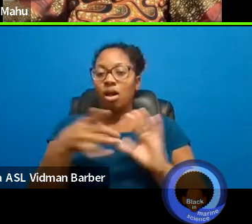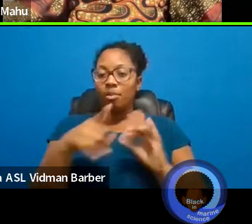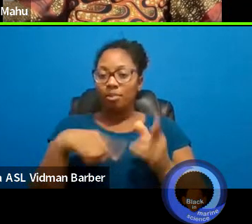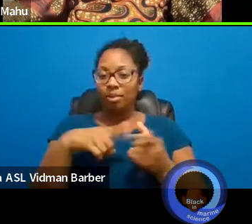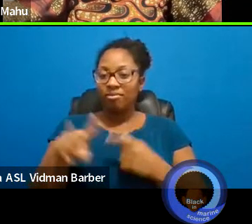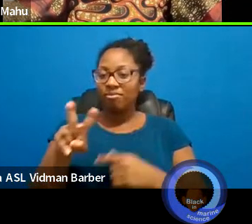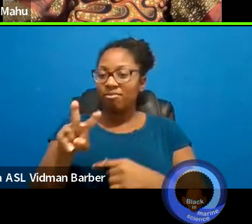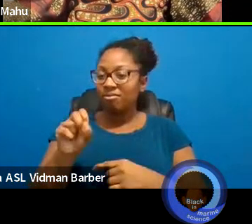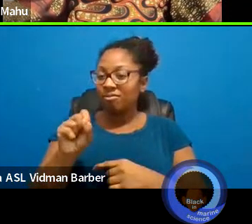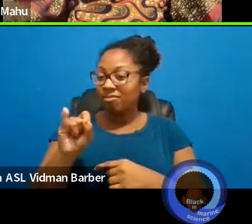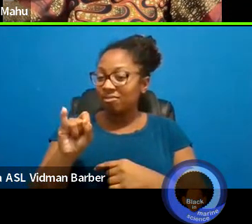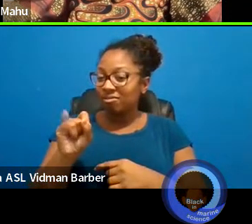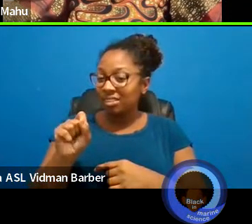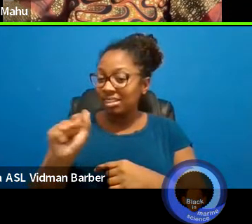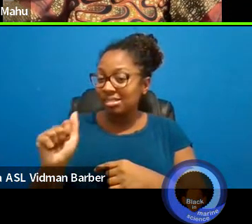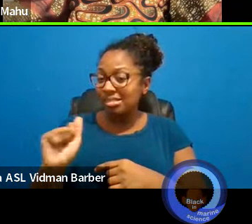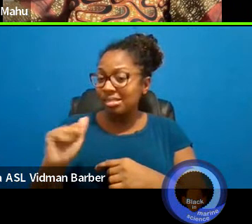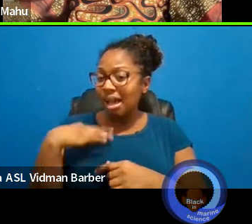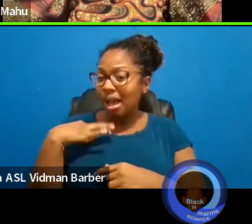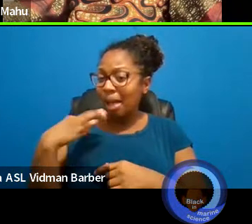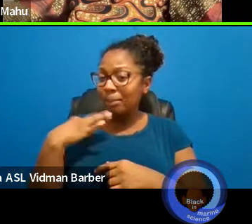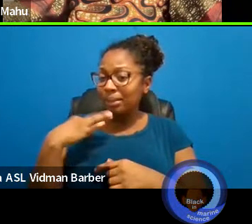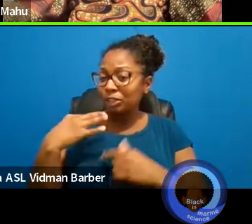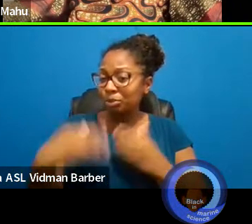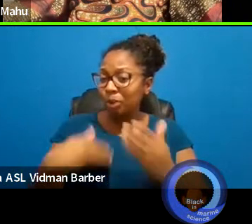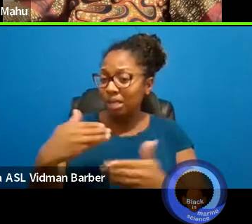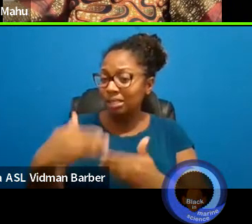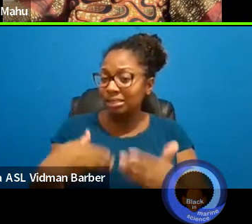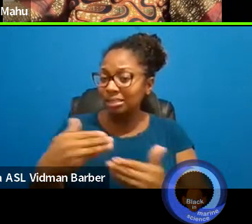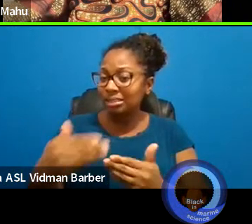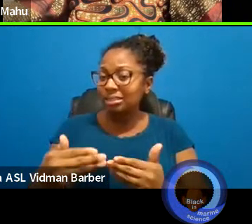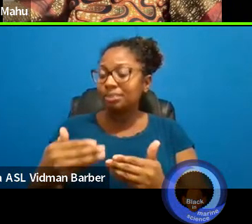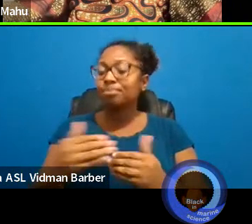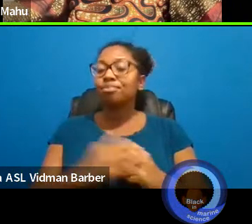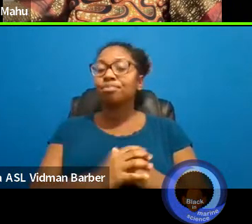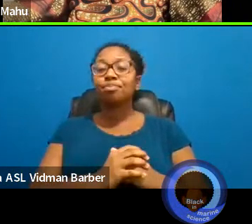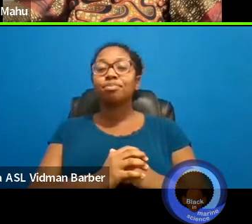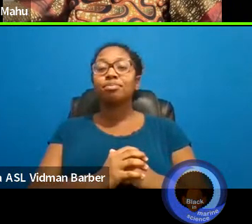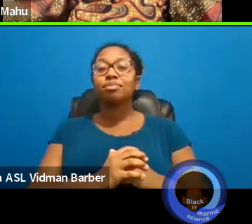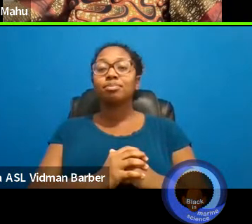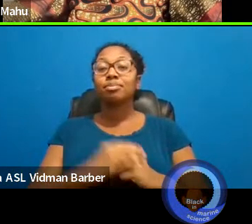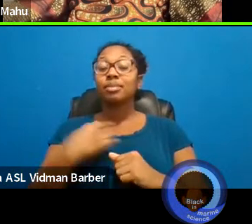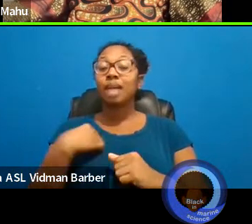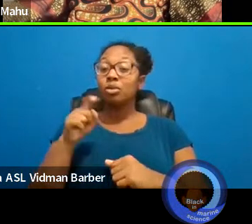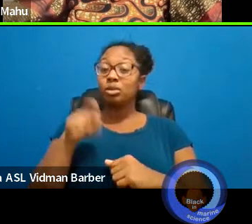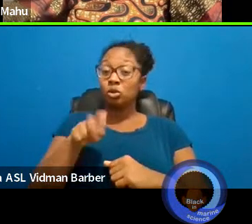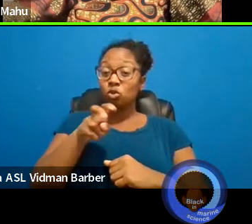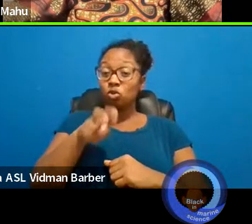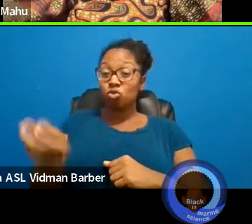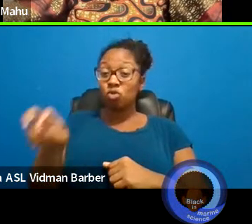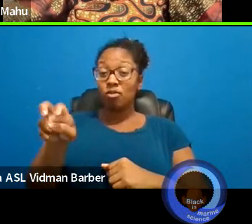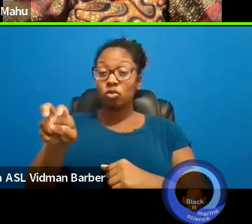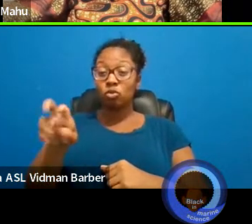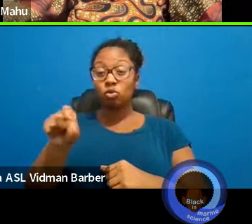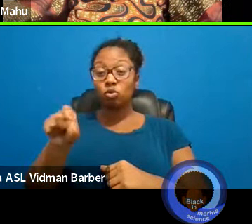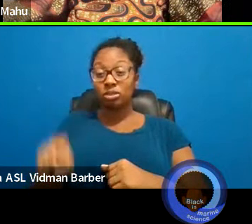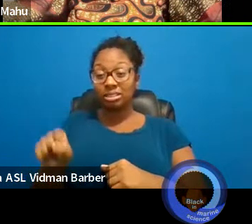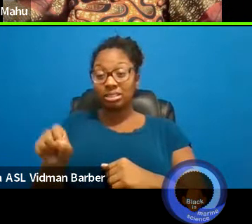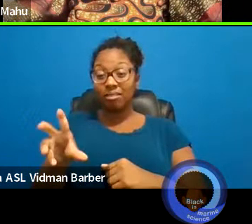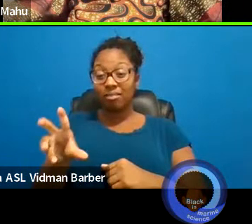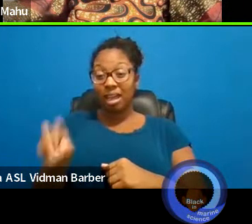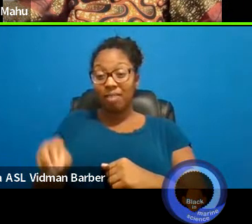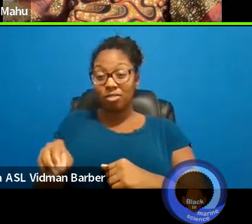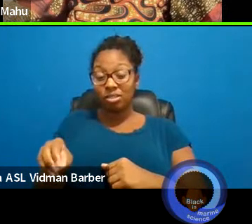Just to cite a very recent example. So I was due to travel to South Africa to attend